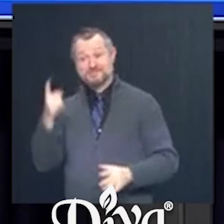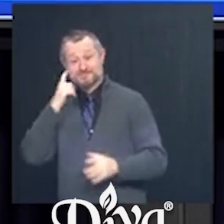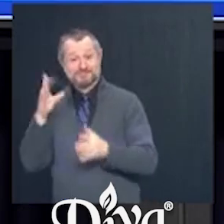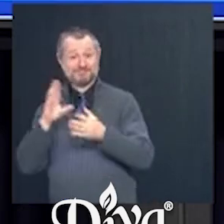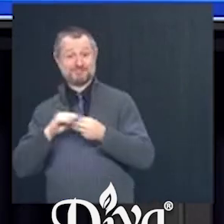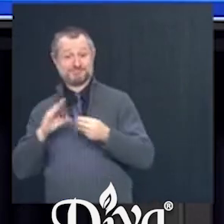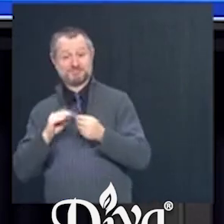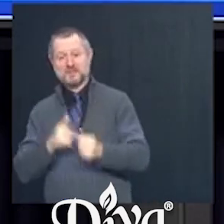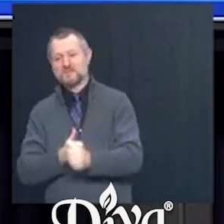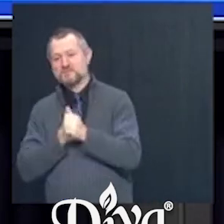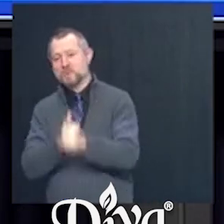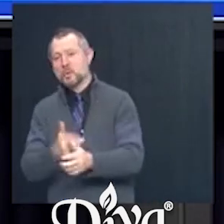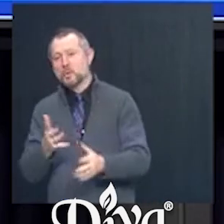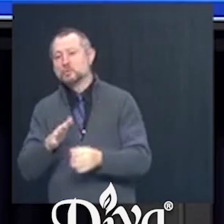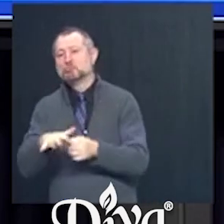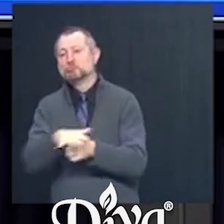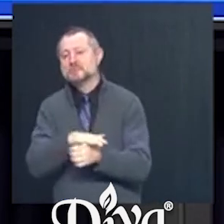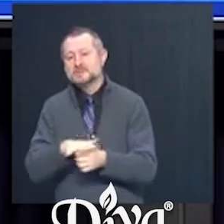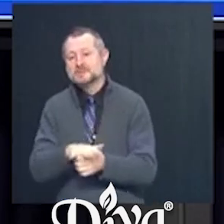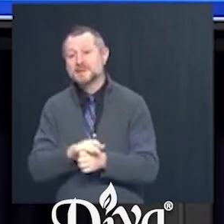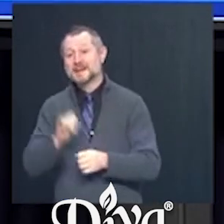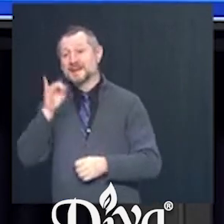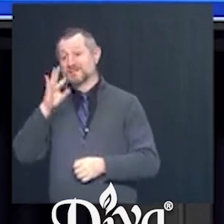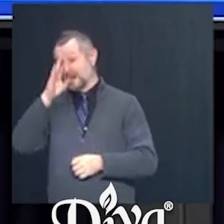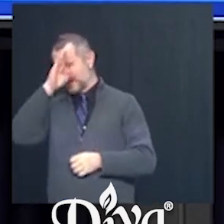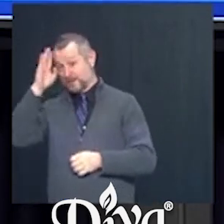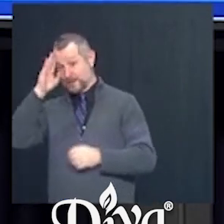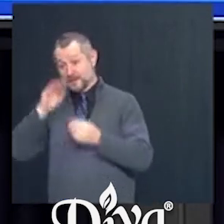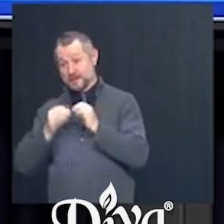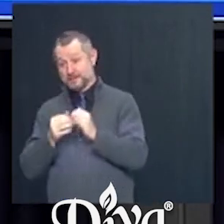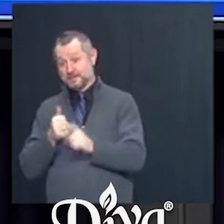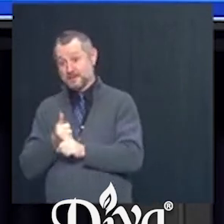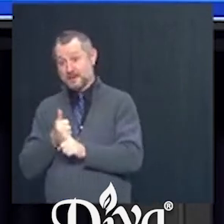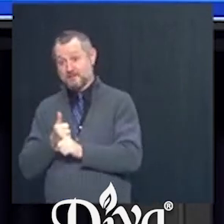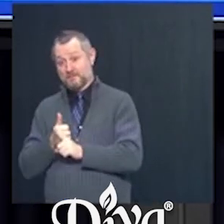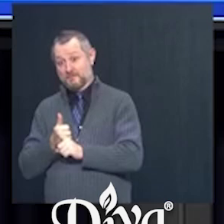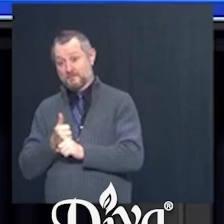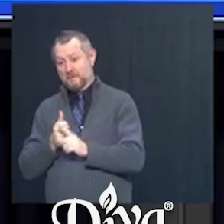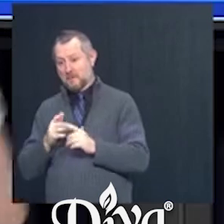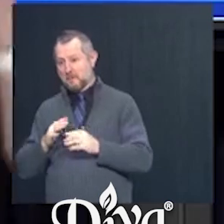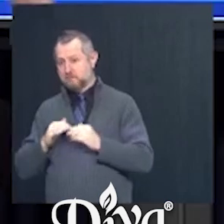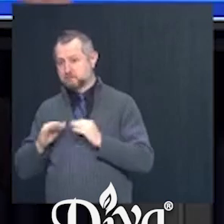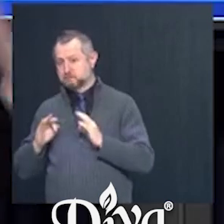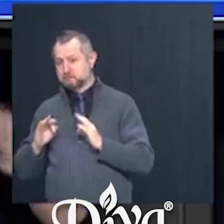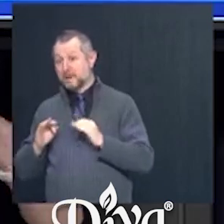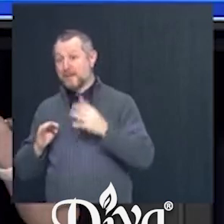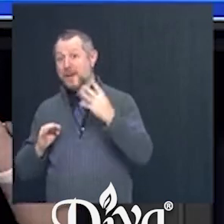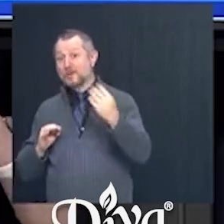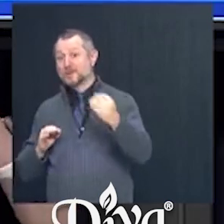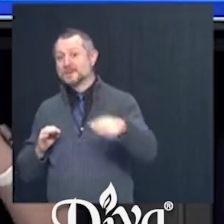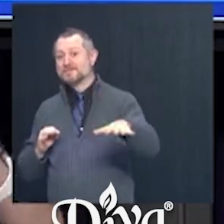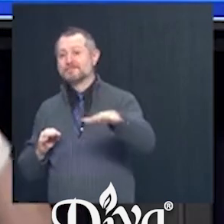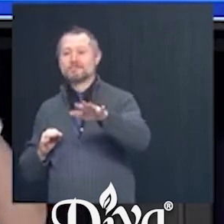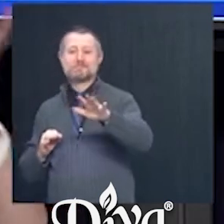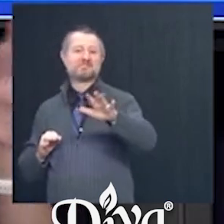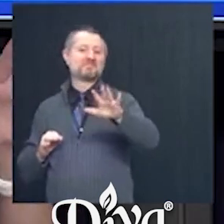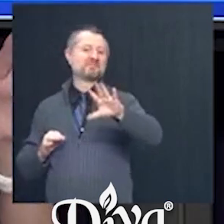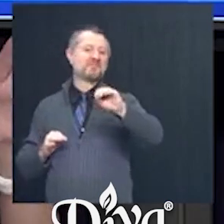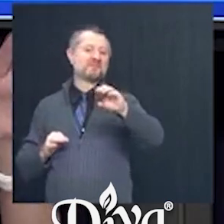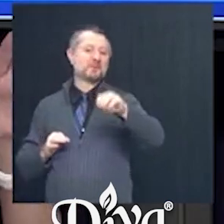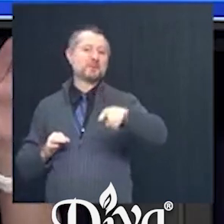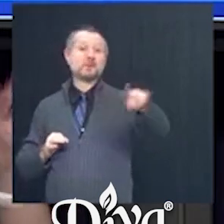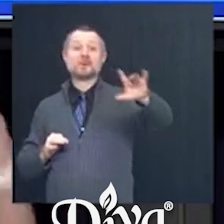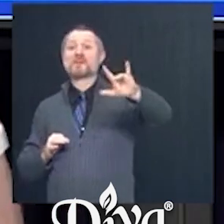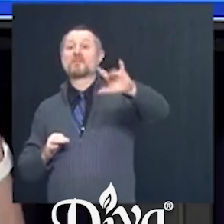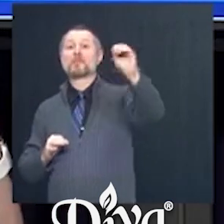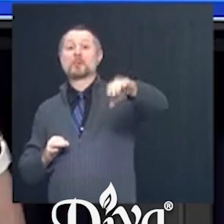by region, and if the hospitalization rates in each region don't stabilize, if you're a region outside of New York City, you'd go from 50 to 25. They have less